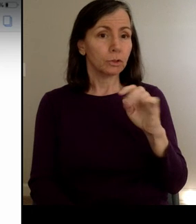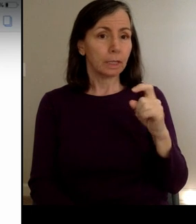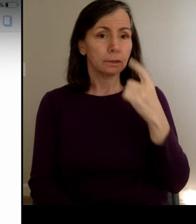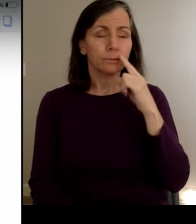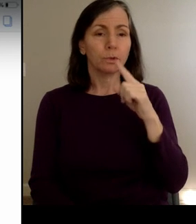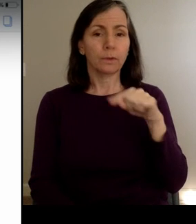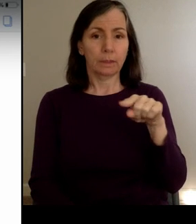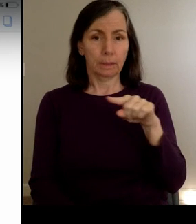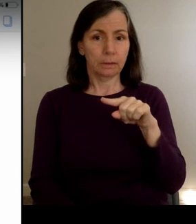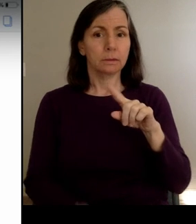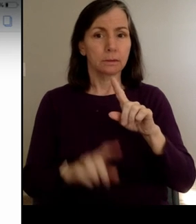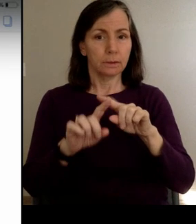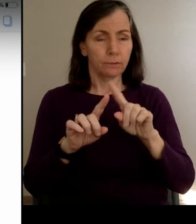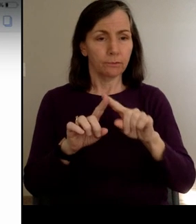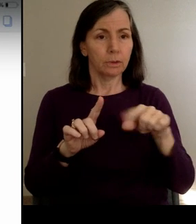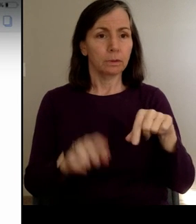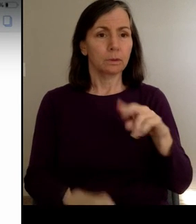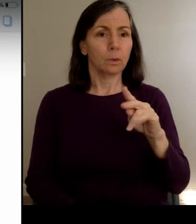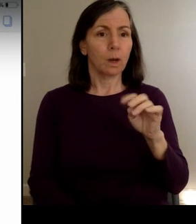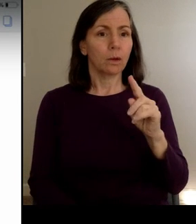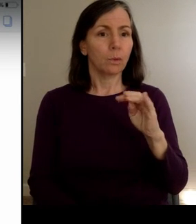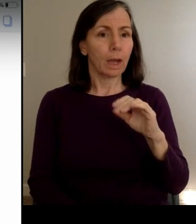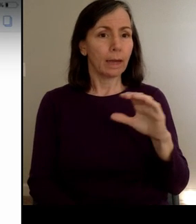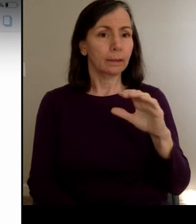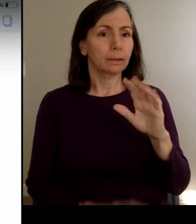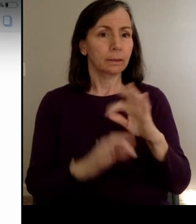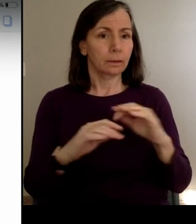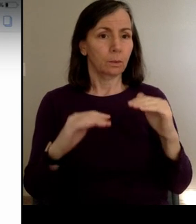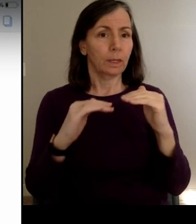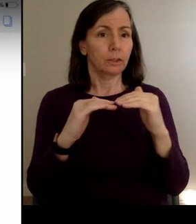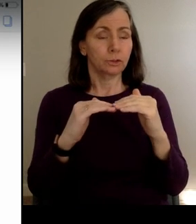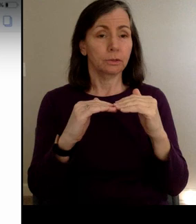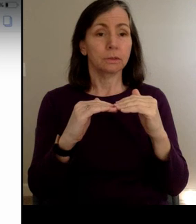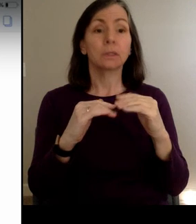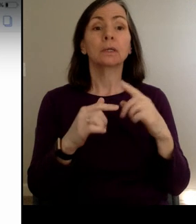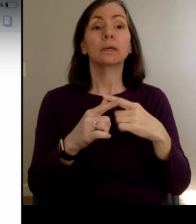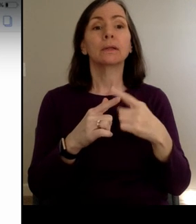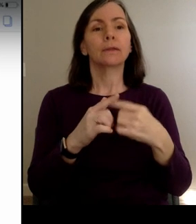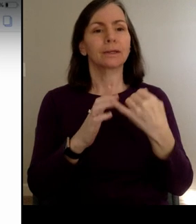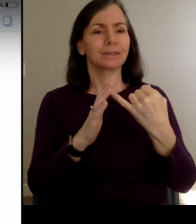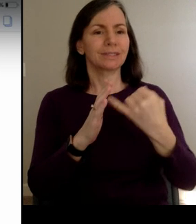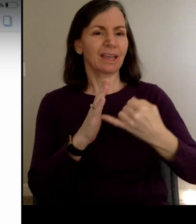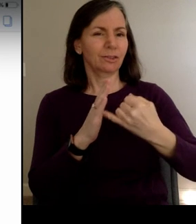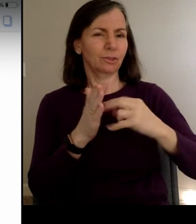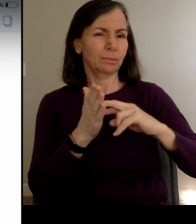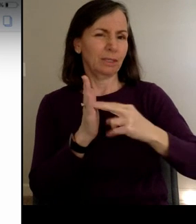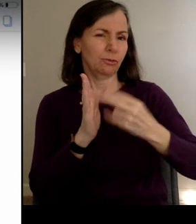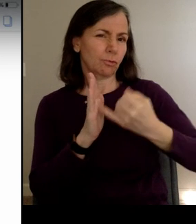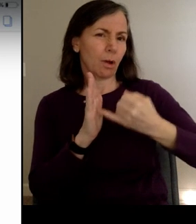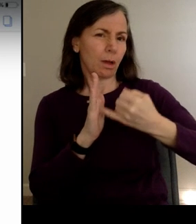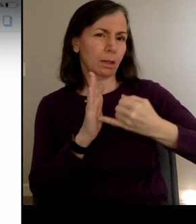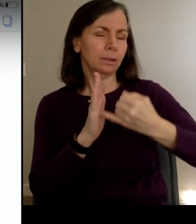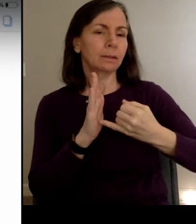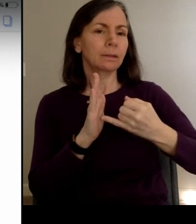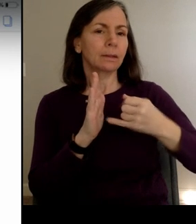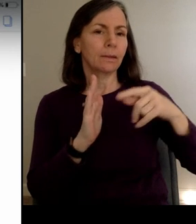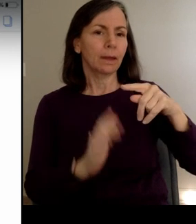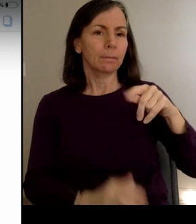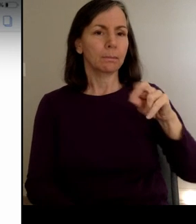Then, sketch, that means draw, the parabola and label all the